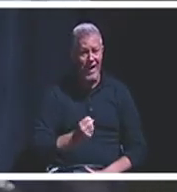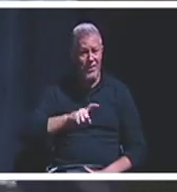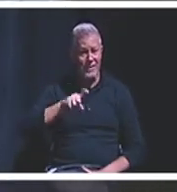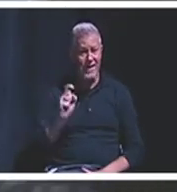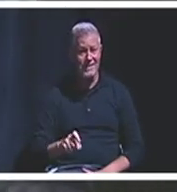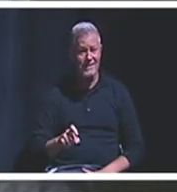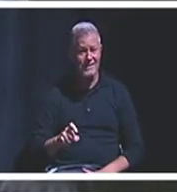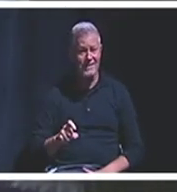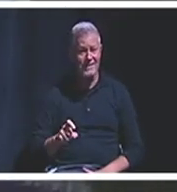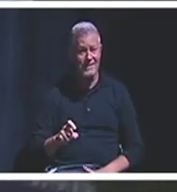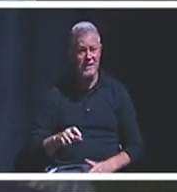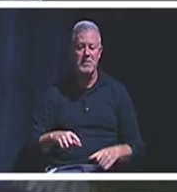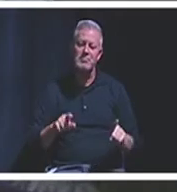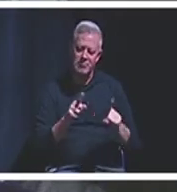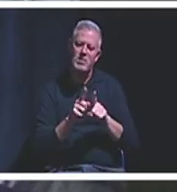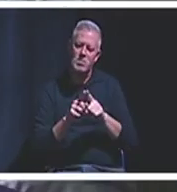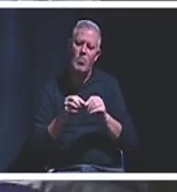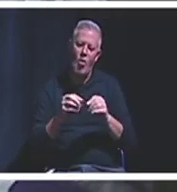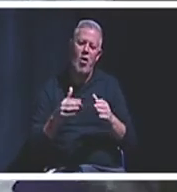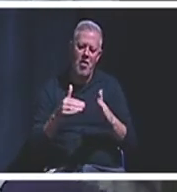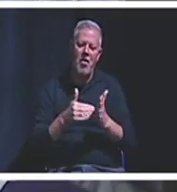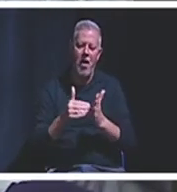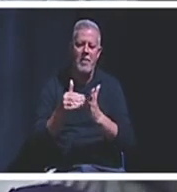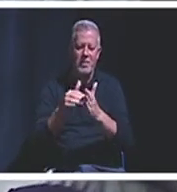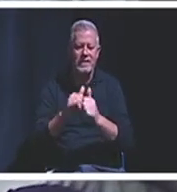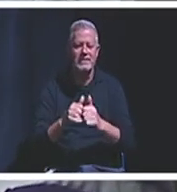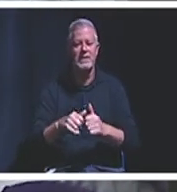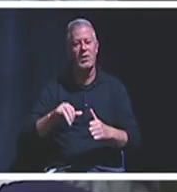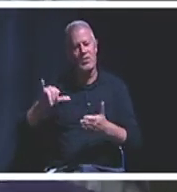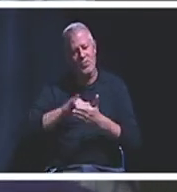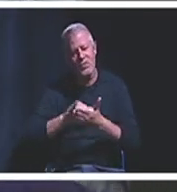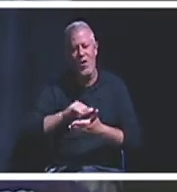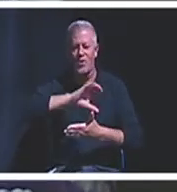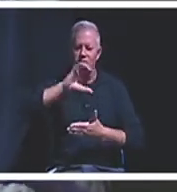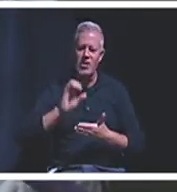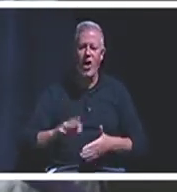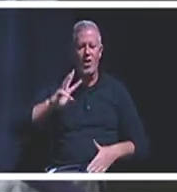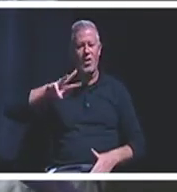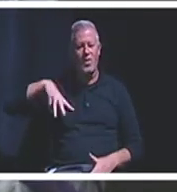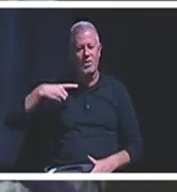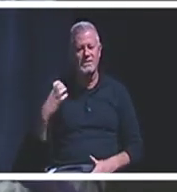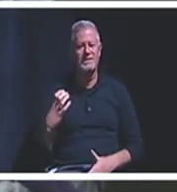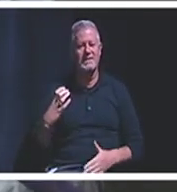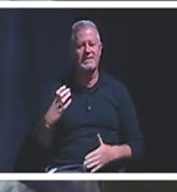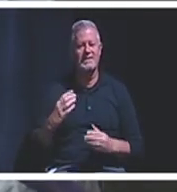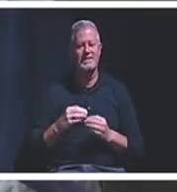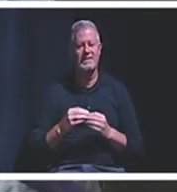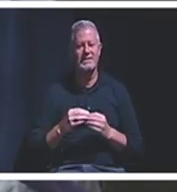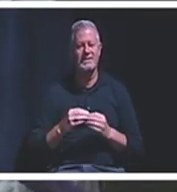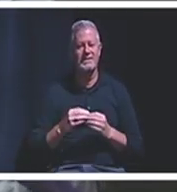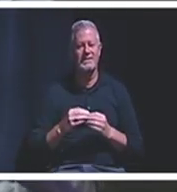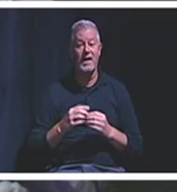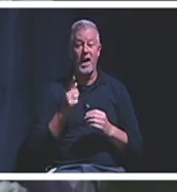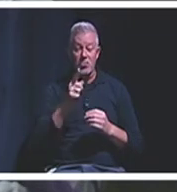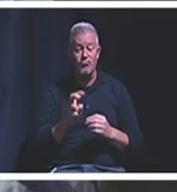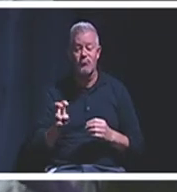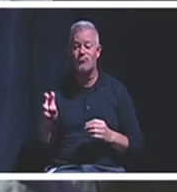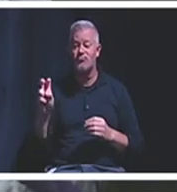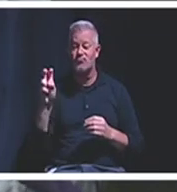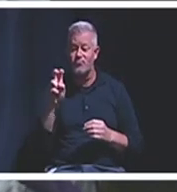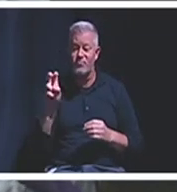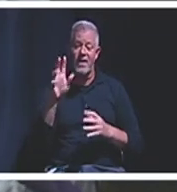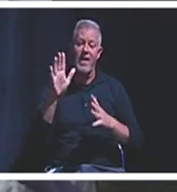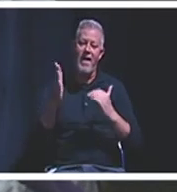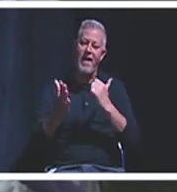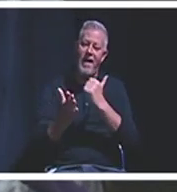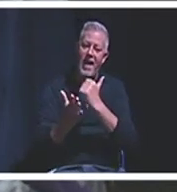as well as more common stops in New York, Chicago, and Washington, D.C. And as you traveled, you helped fill